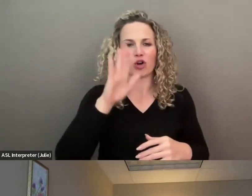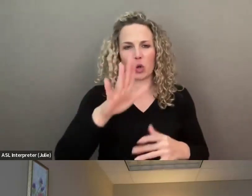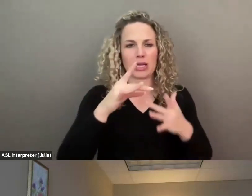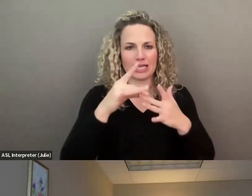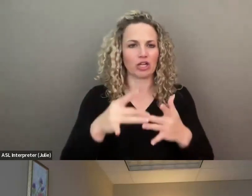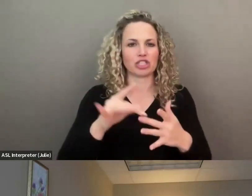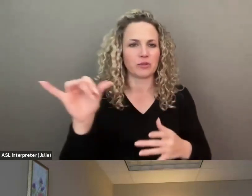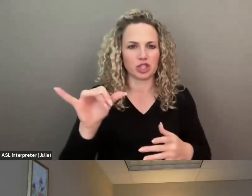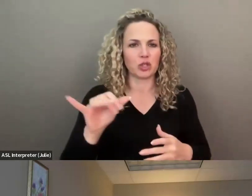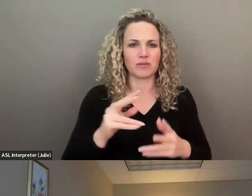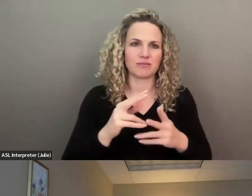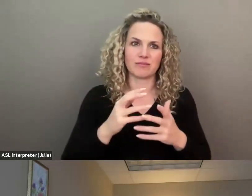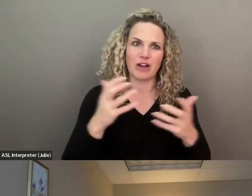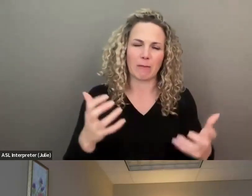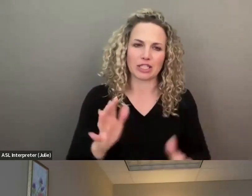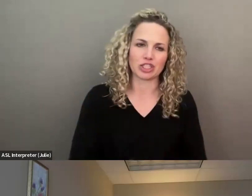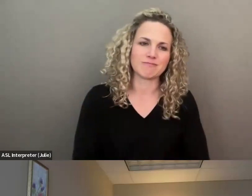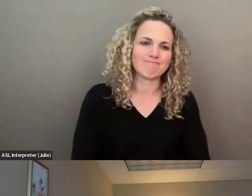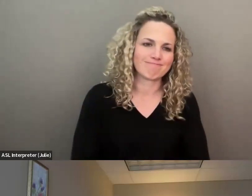like very much so.